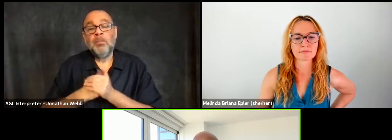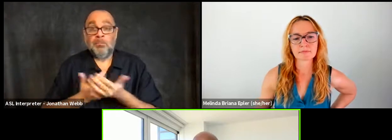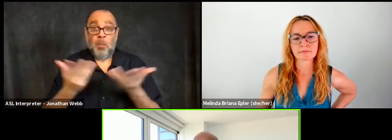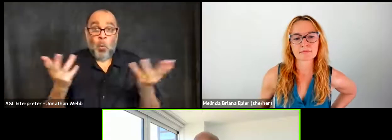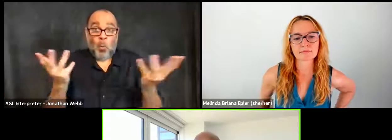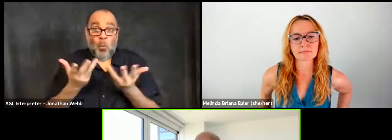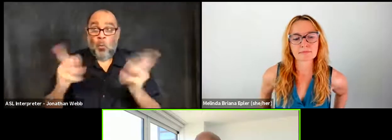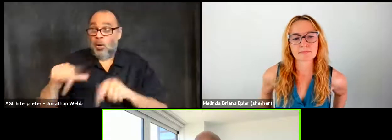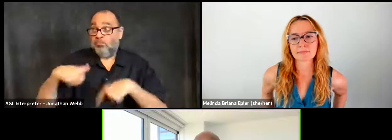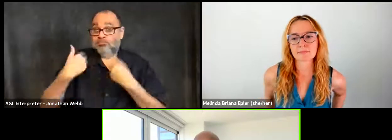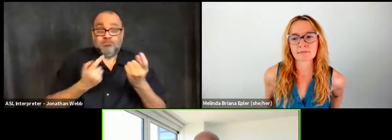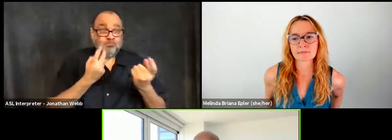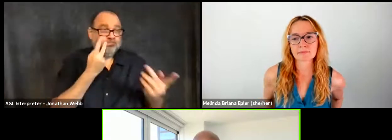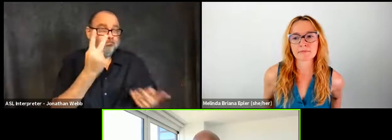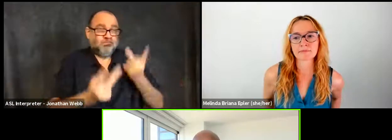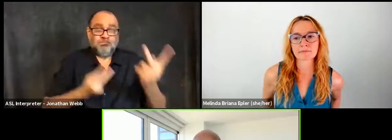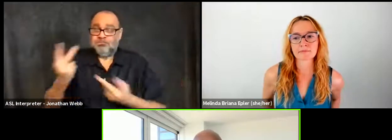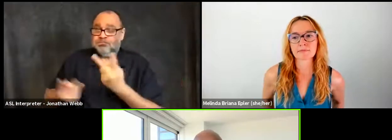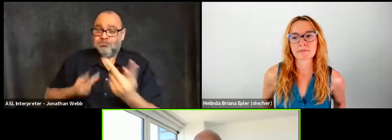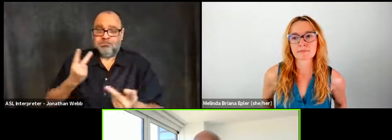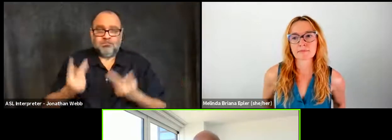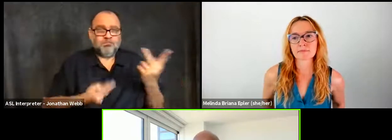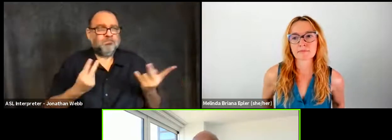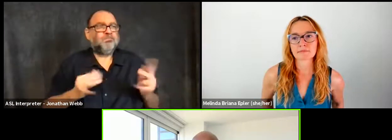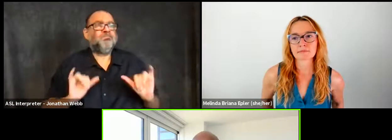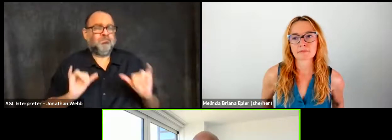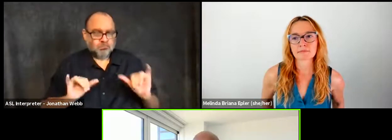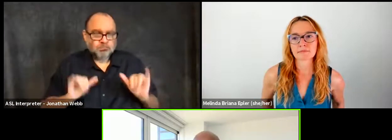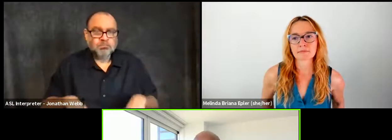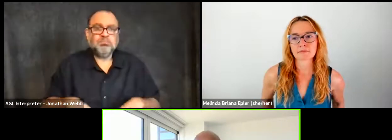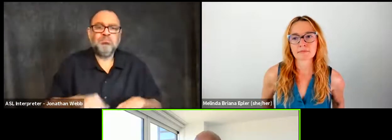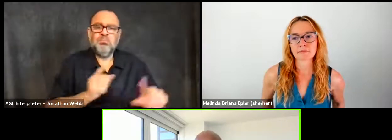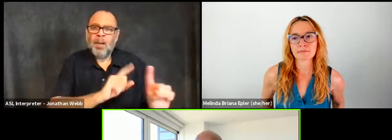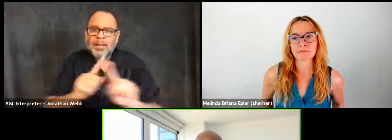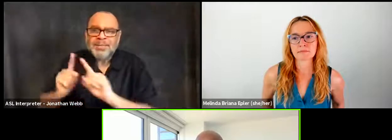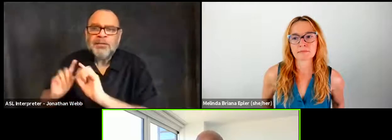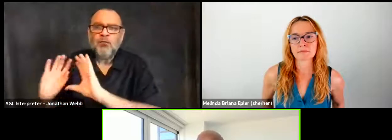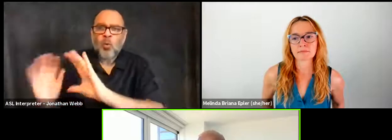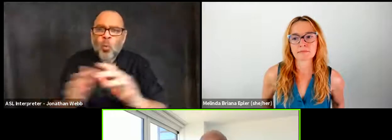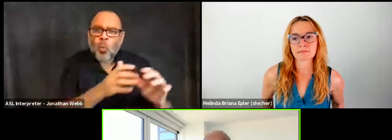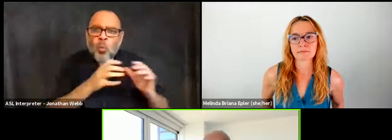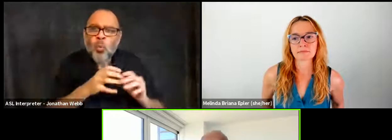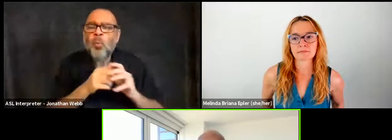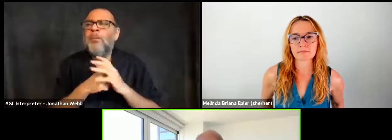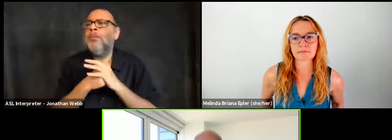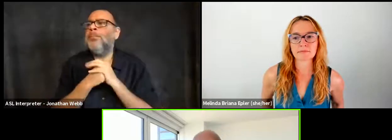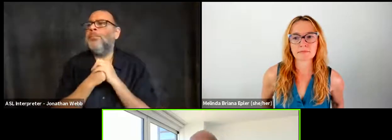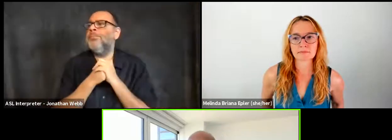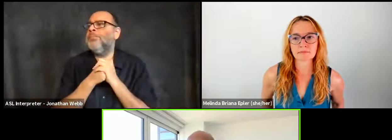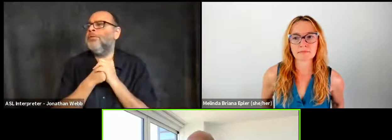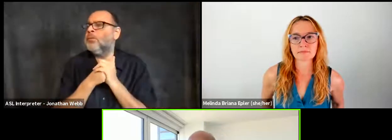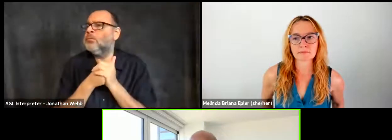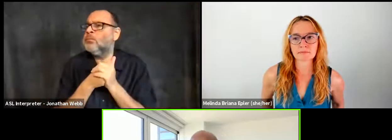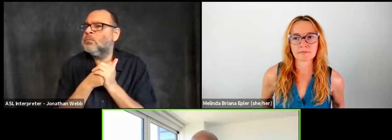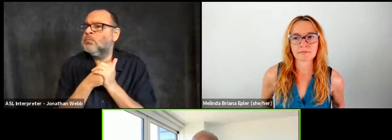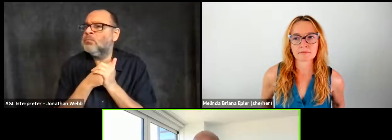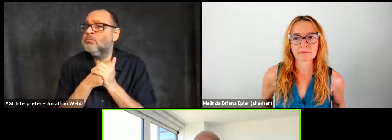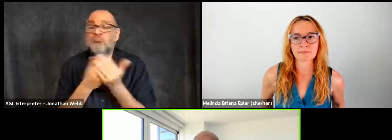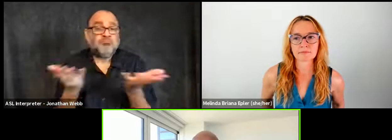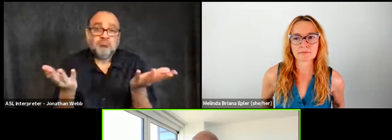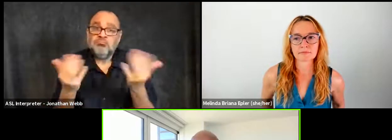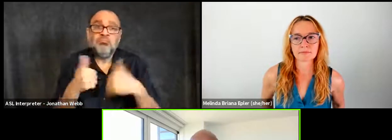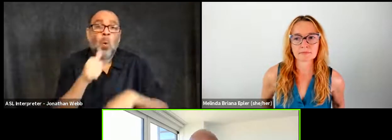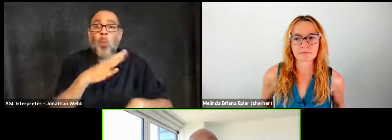different communities, different groups, entrepreneurial groups, programs, whether it's for women in tech or people of color in tech, they are